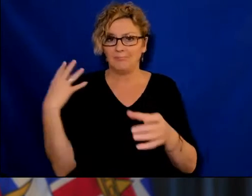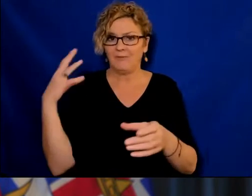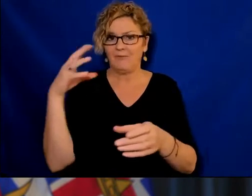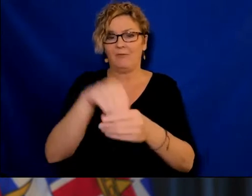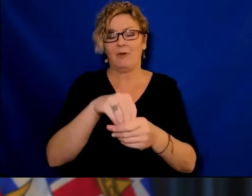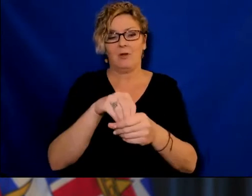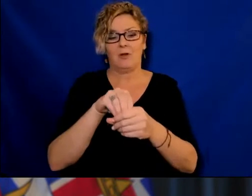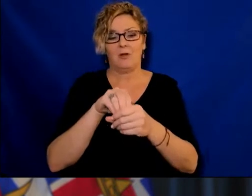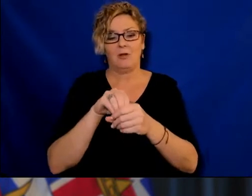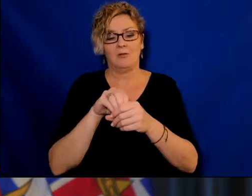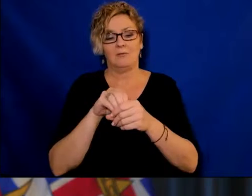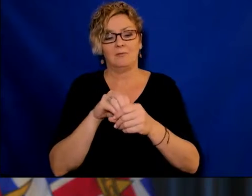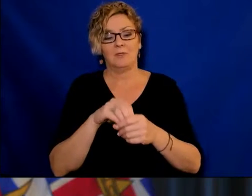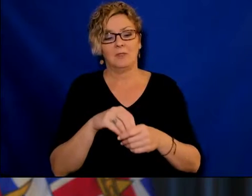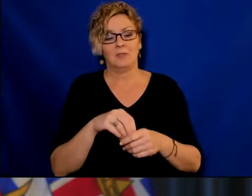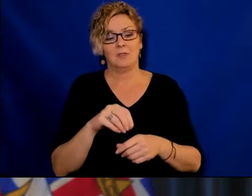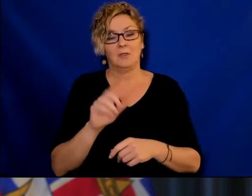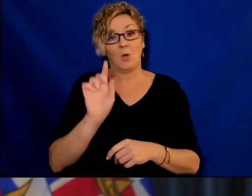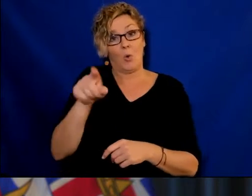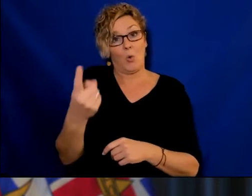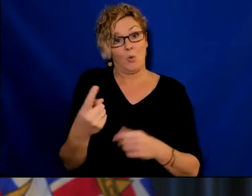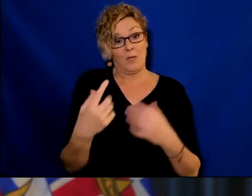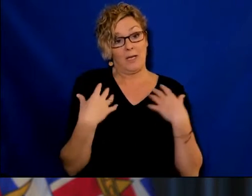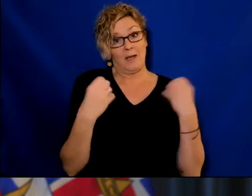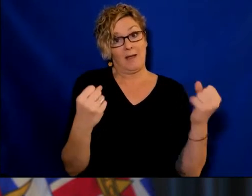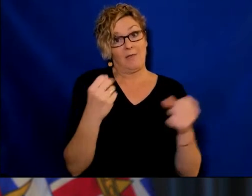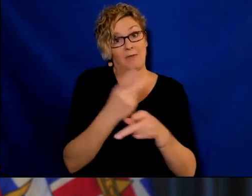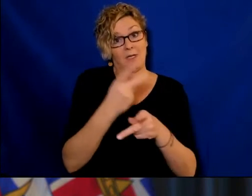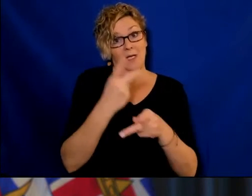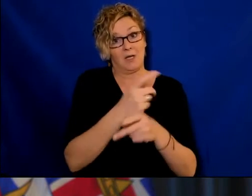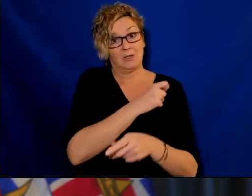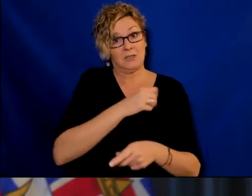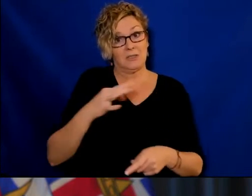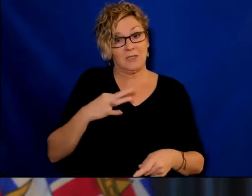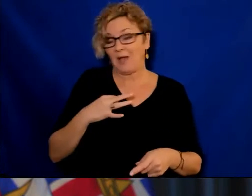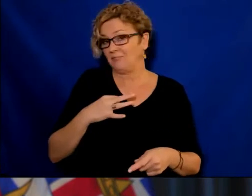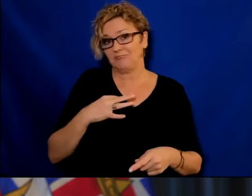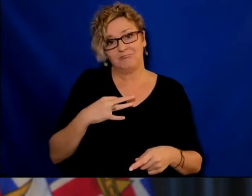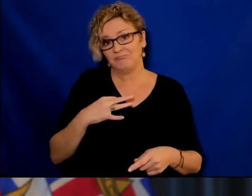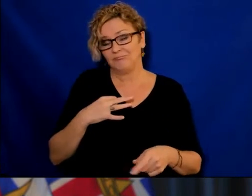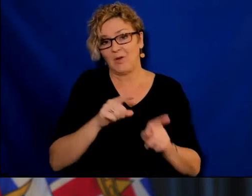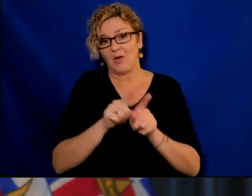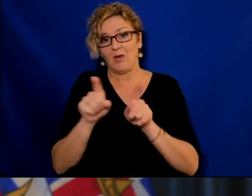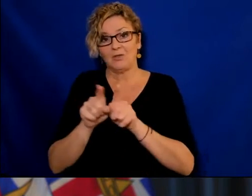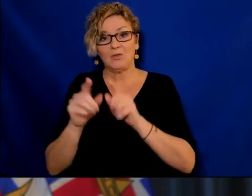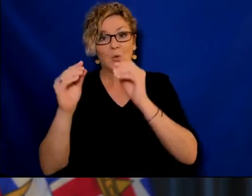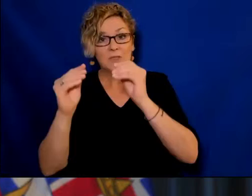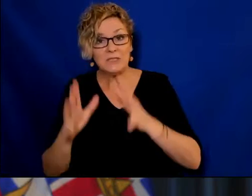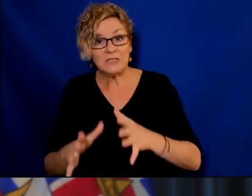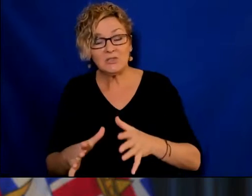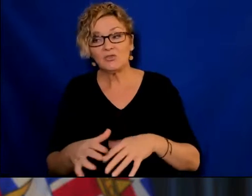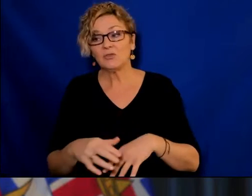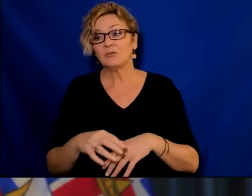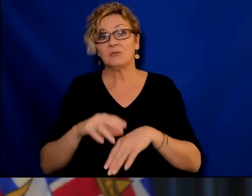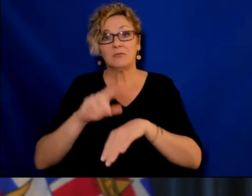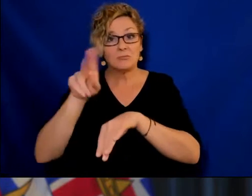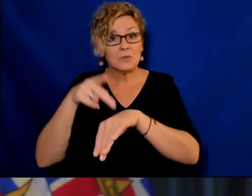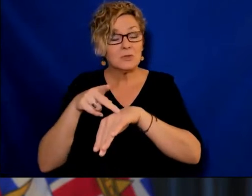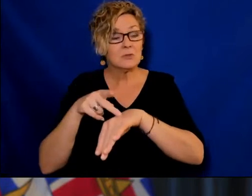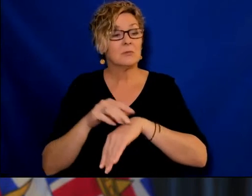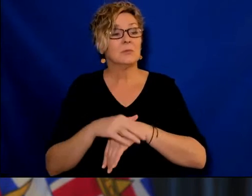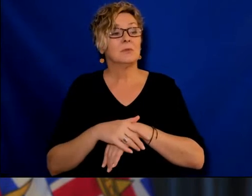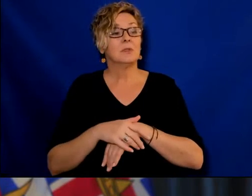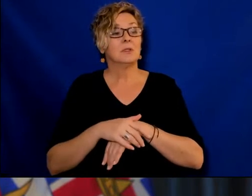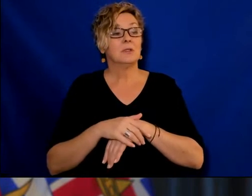it's not just healthcare workers. It's teachers and administrators and people who work in our public school systems who I think have